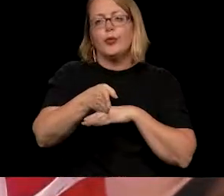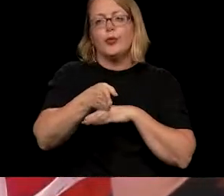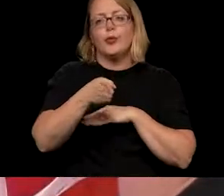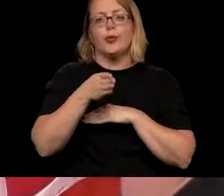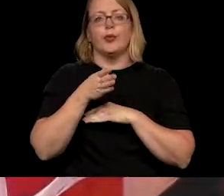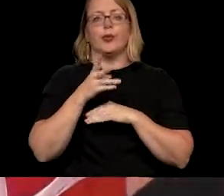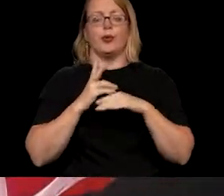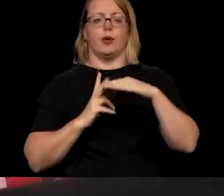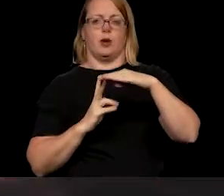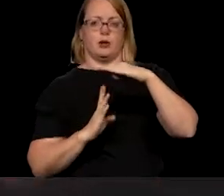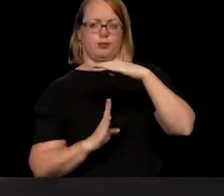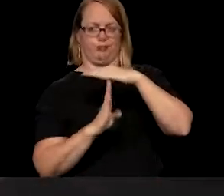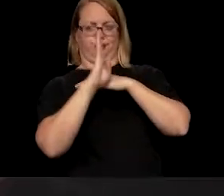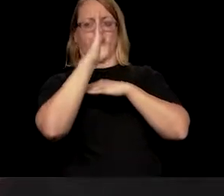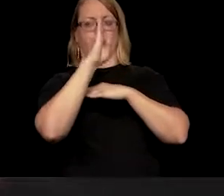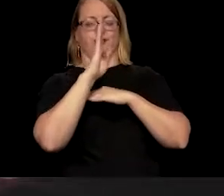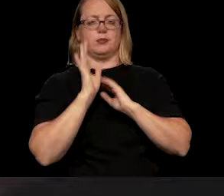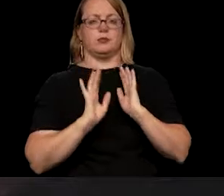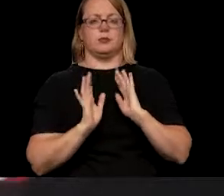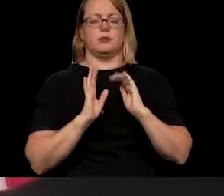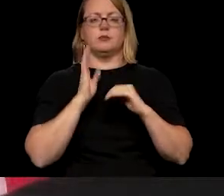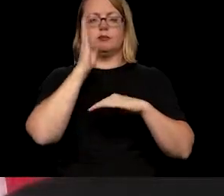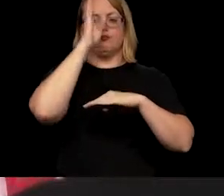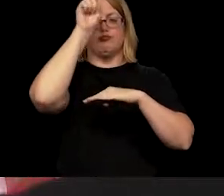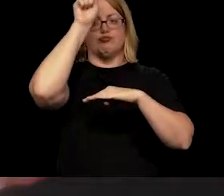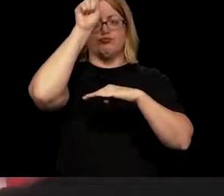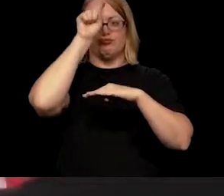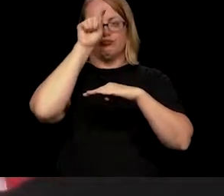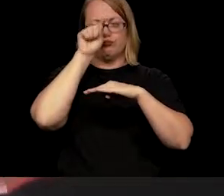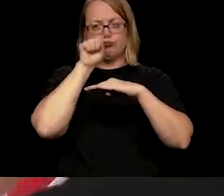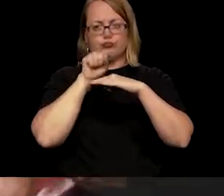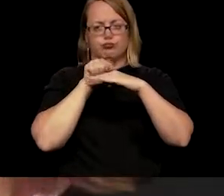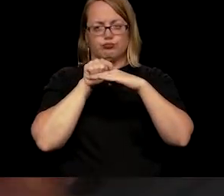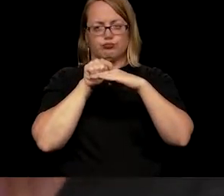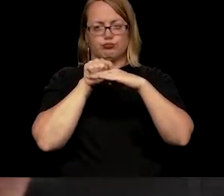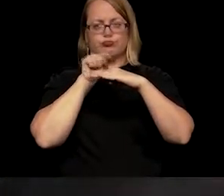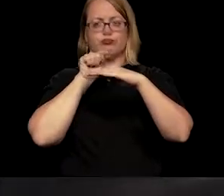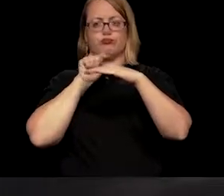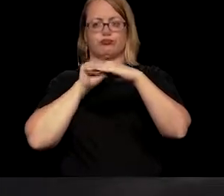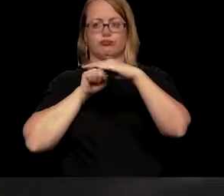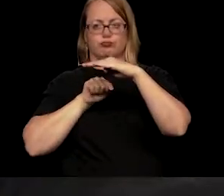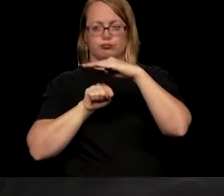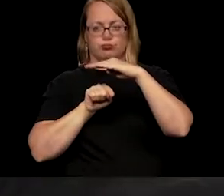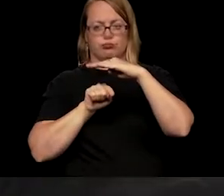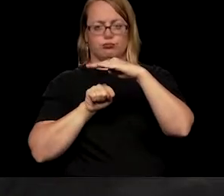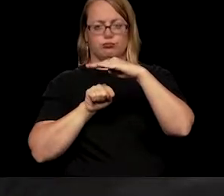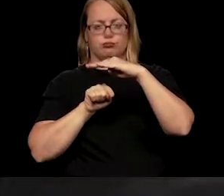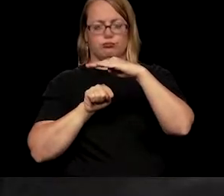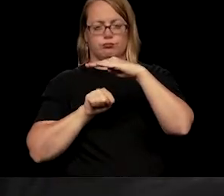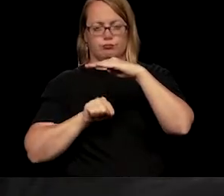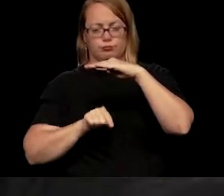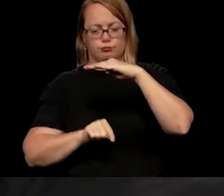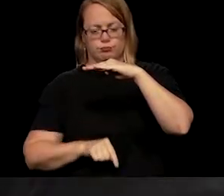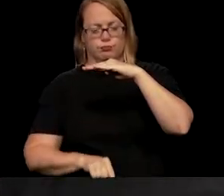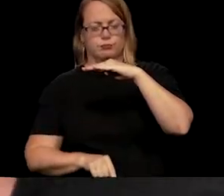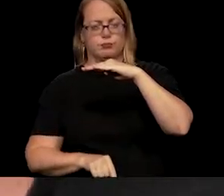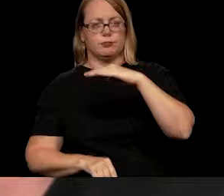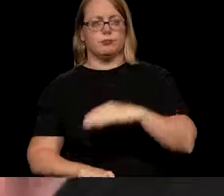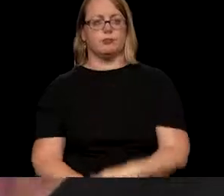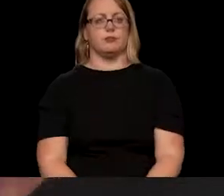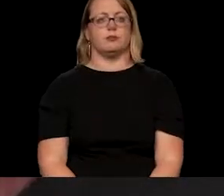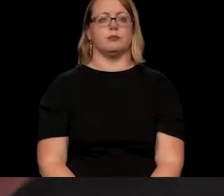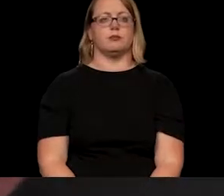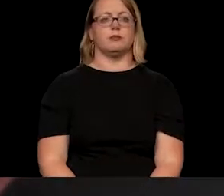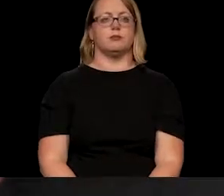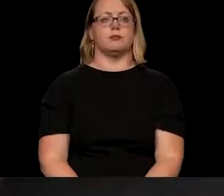branches later. Right now we're going to go ahead and make those skinny black lines on the left of every tree.